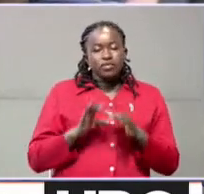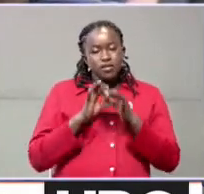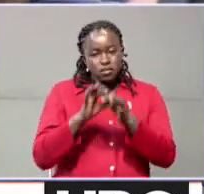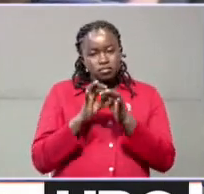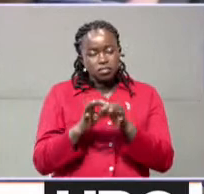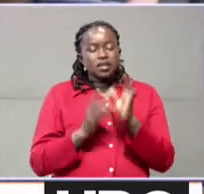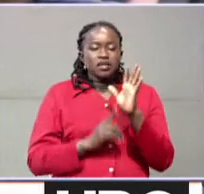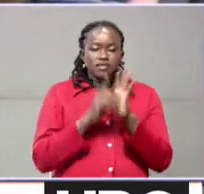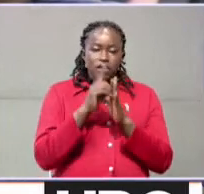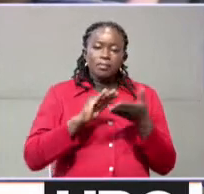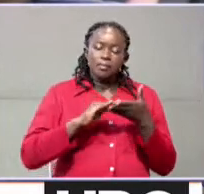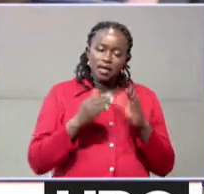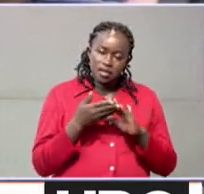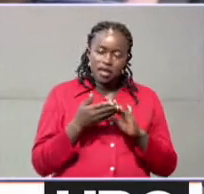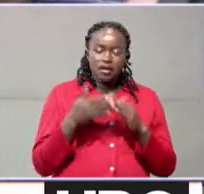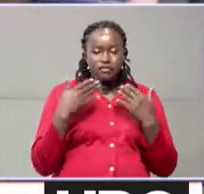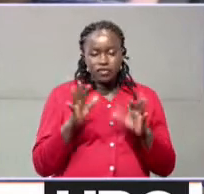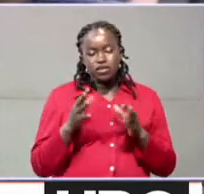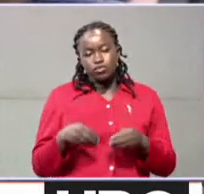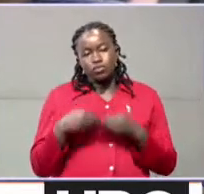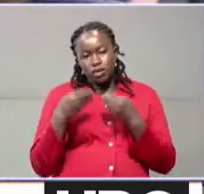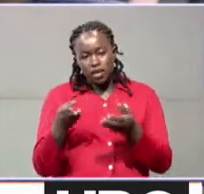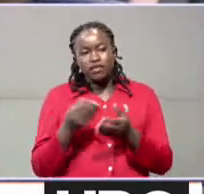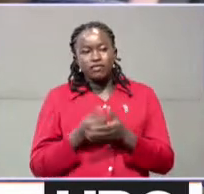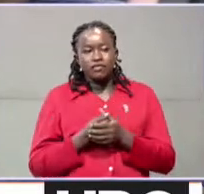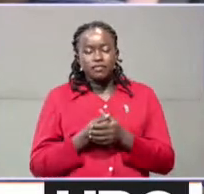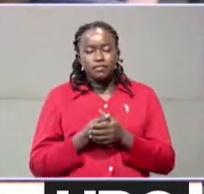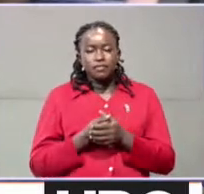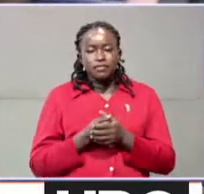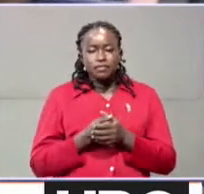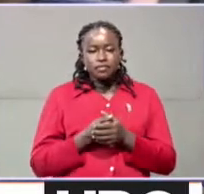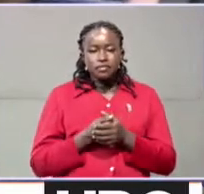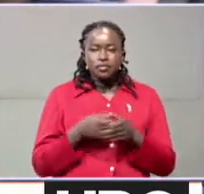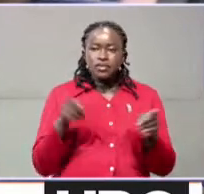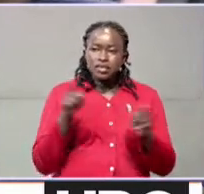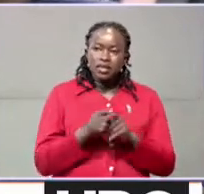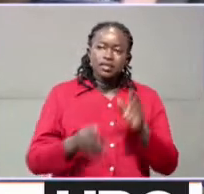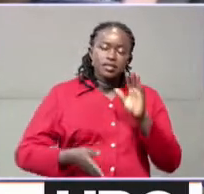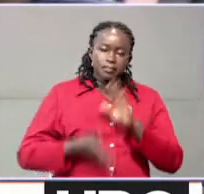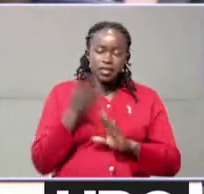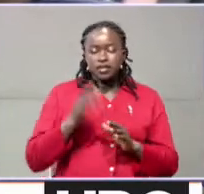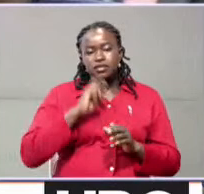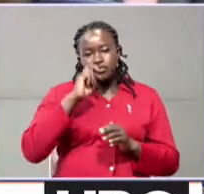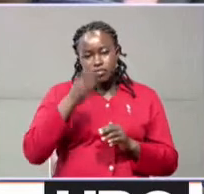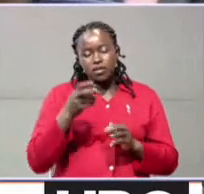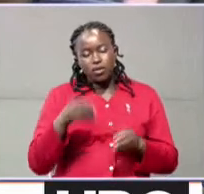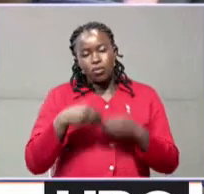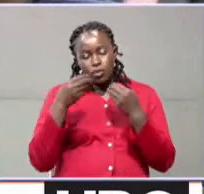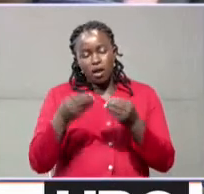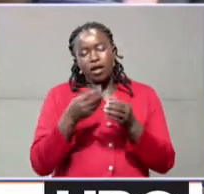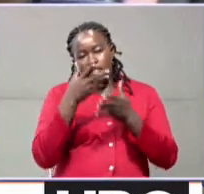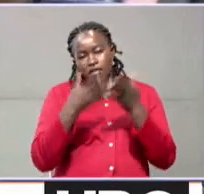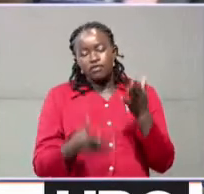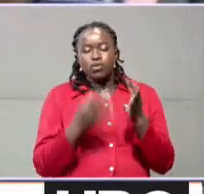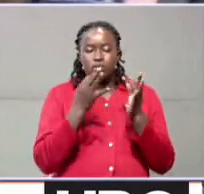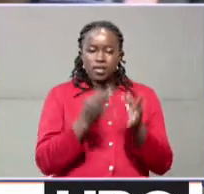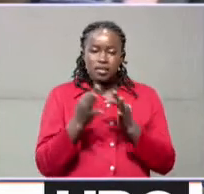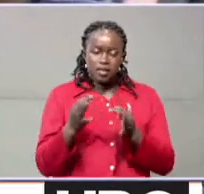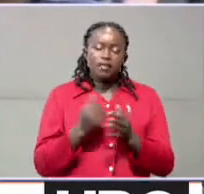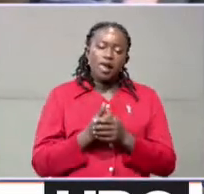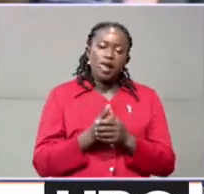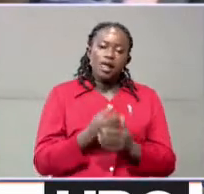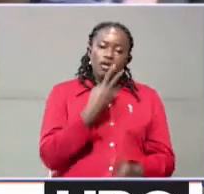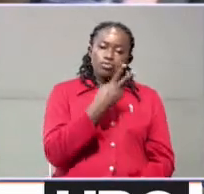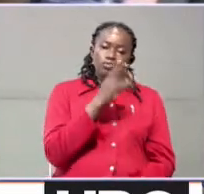partners have provided as immediate response the following items 20 tons and